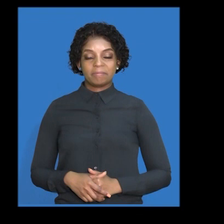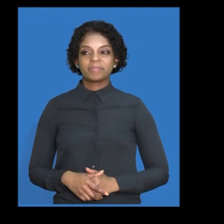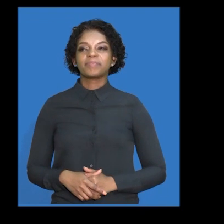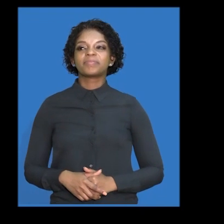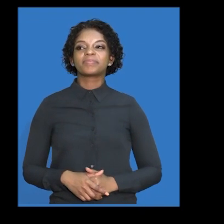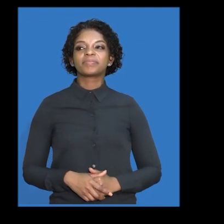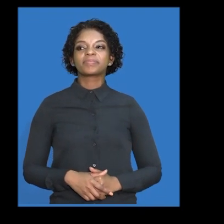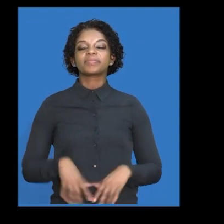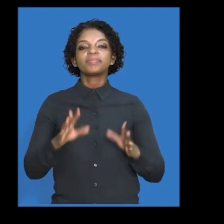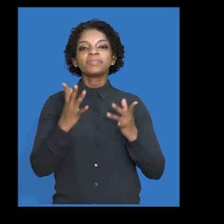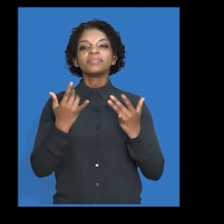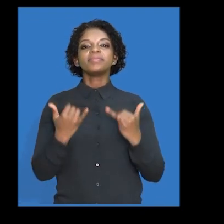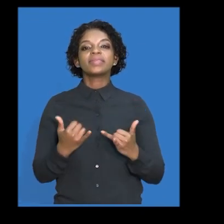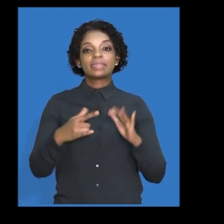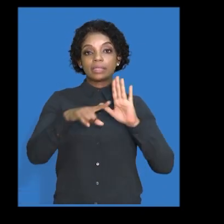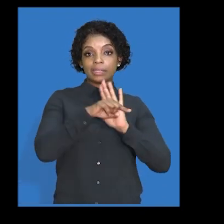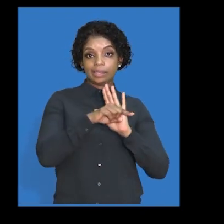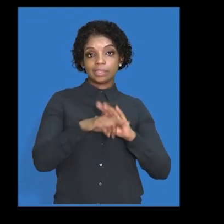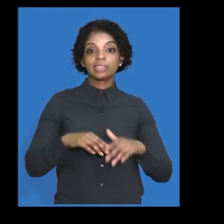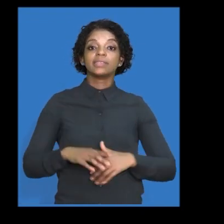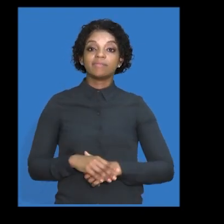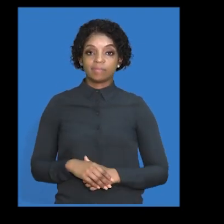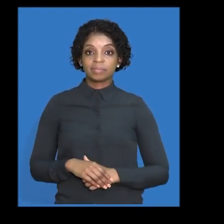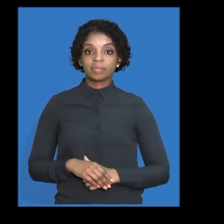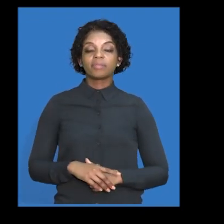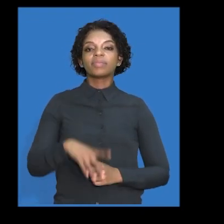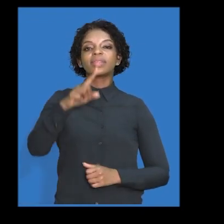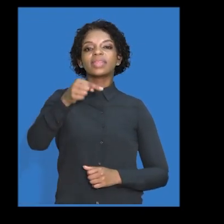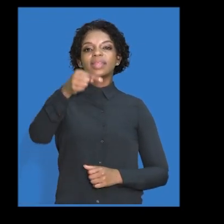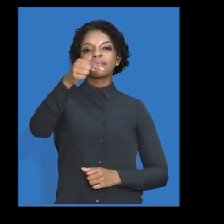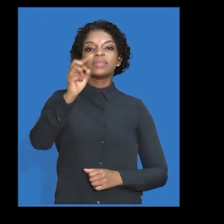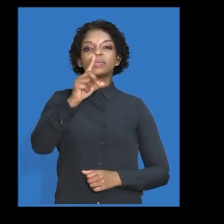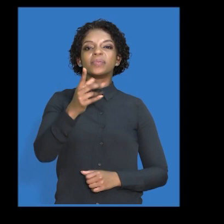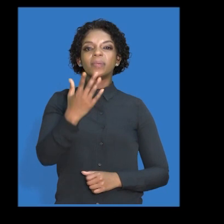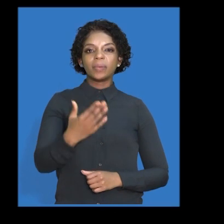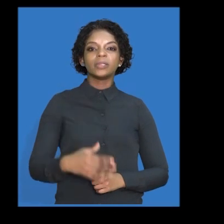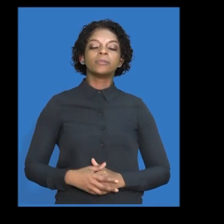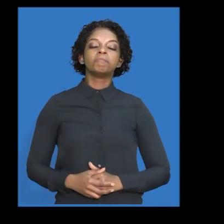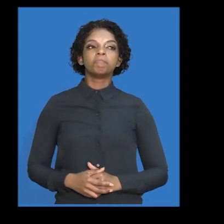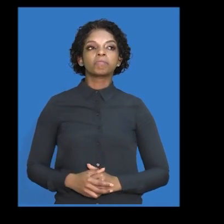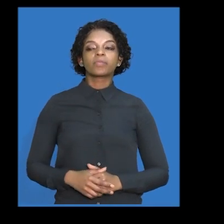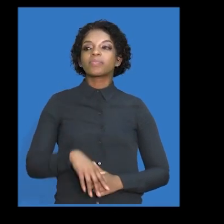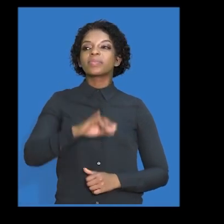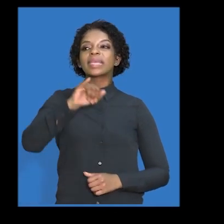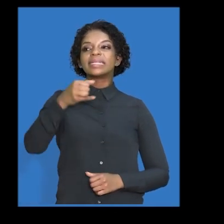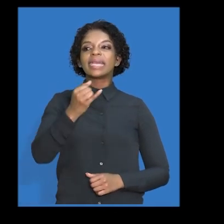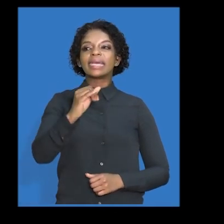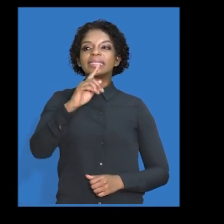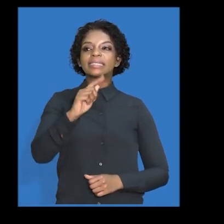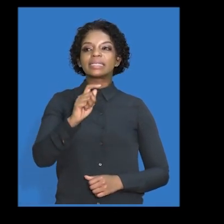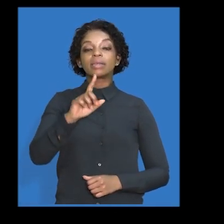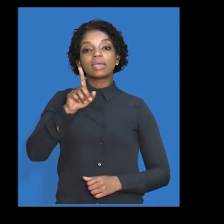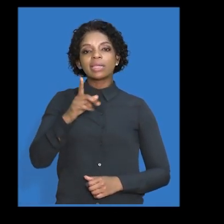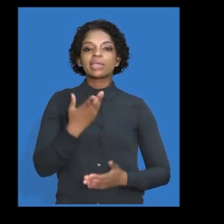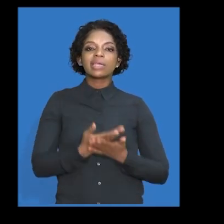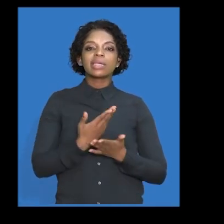Now we're going to go on to our negatives. So the first one is JT may not be supported, or customers may